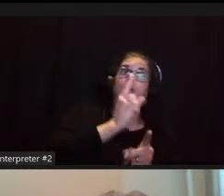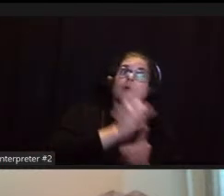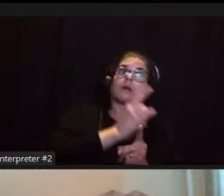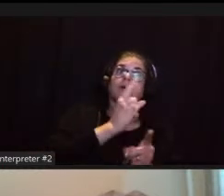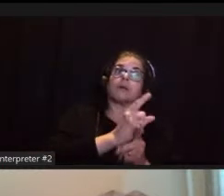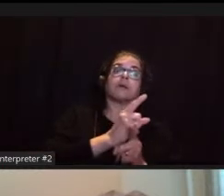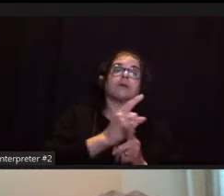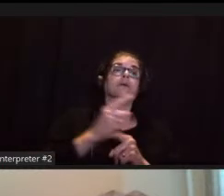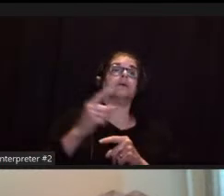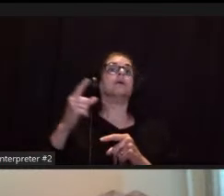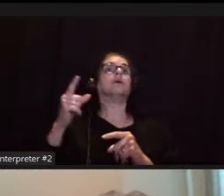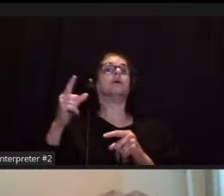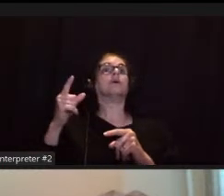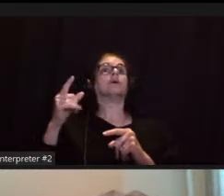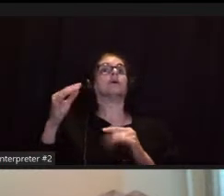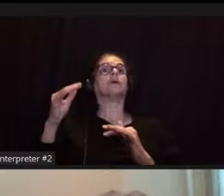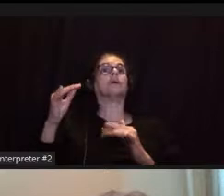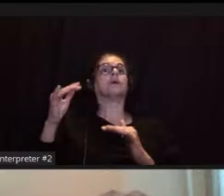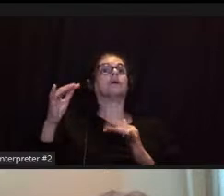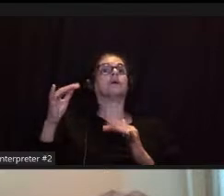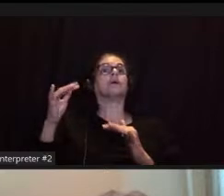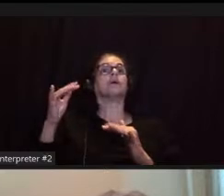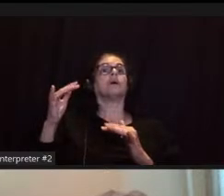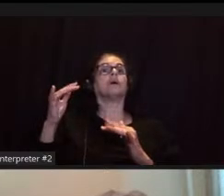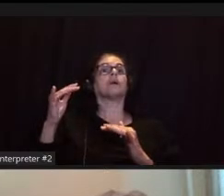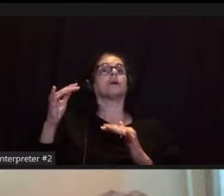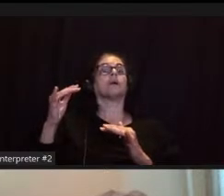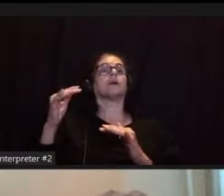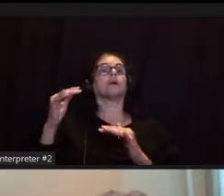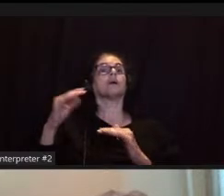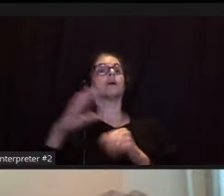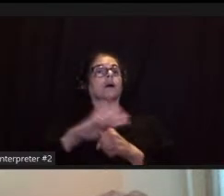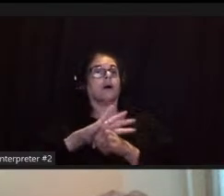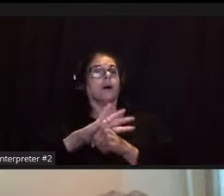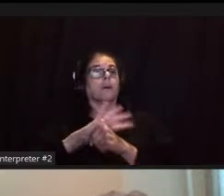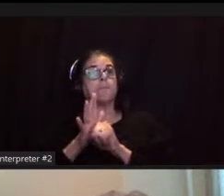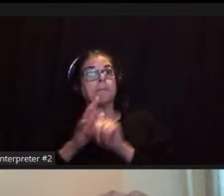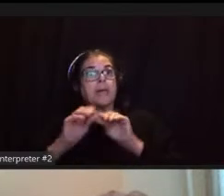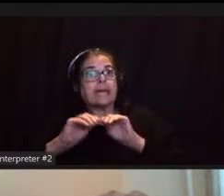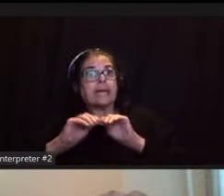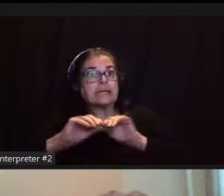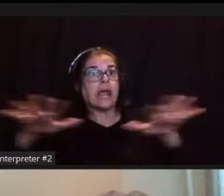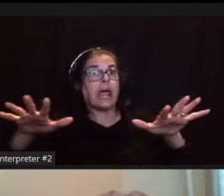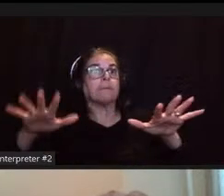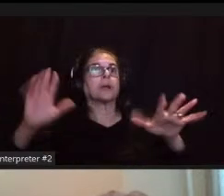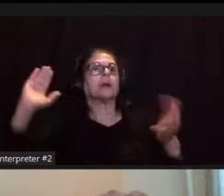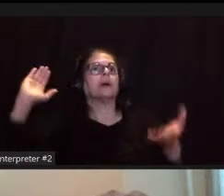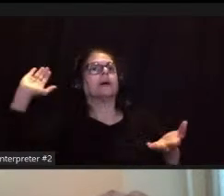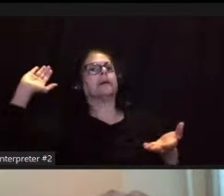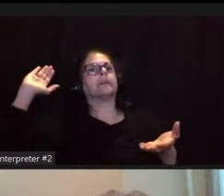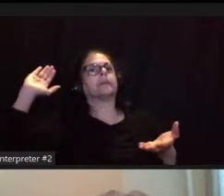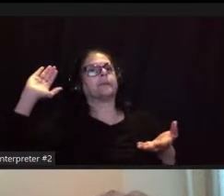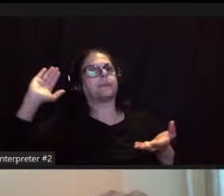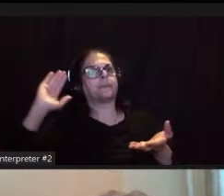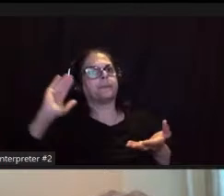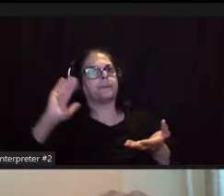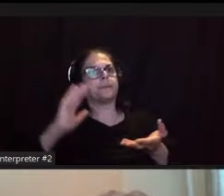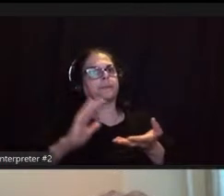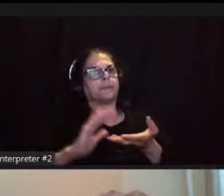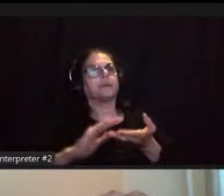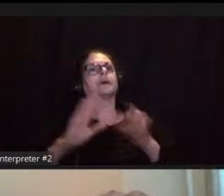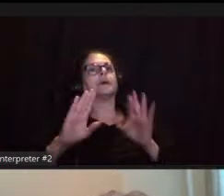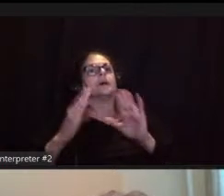we come out of the impact of the pandemic and the city starts to reopen more, we do